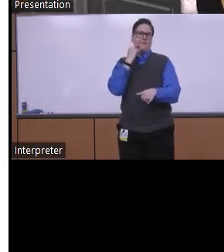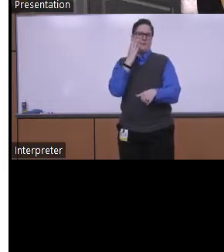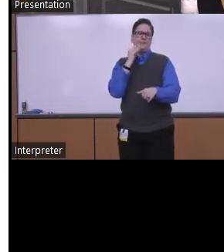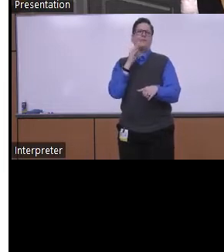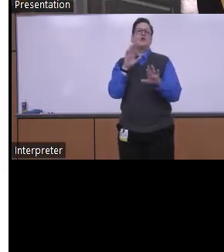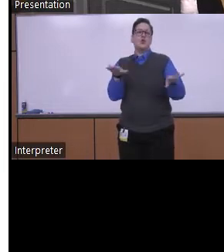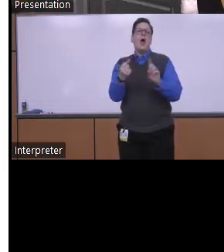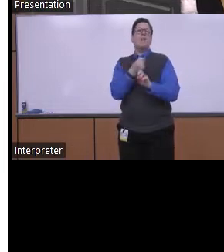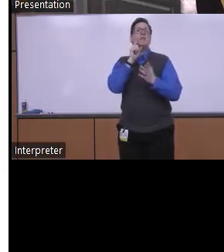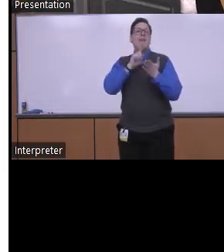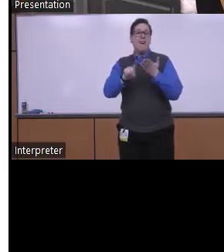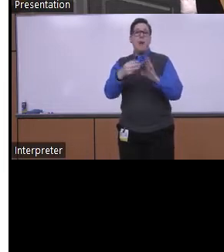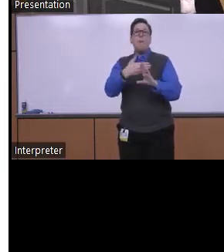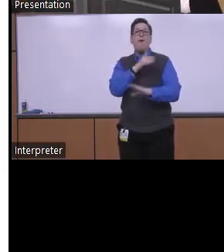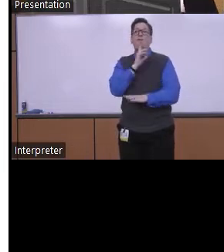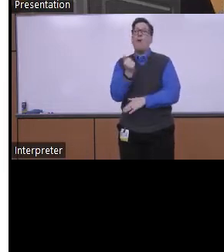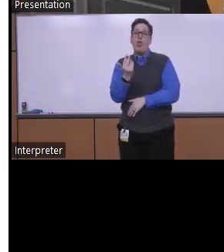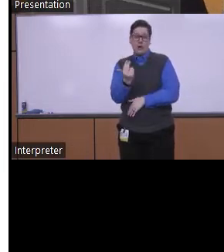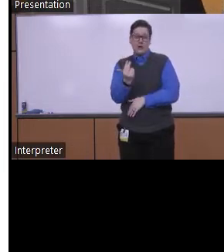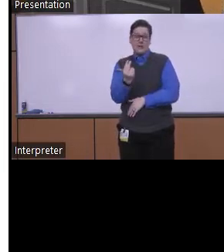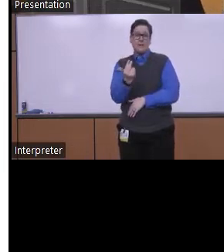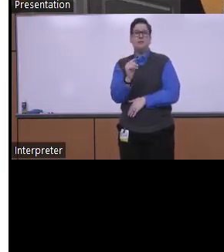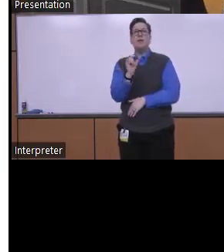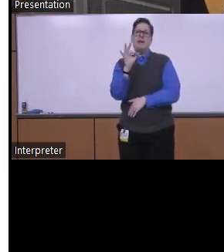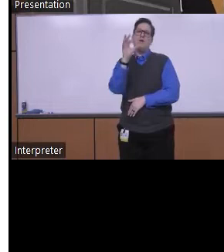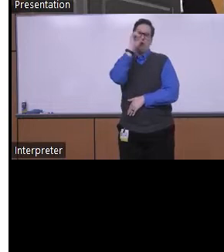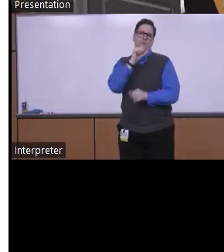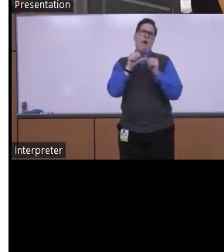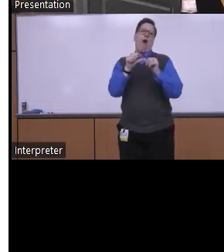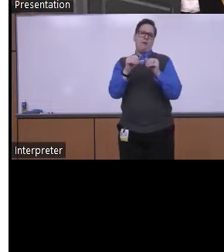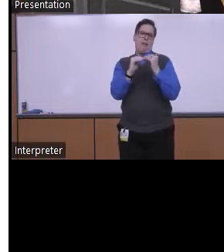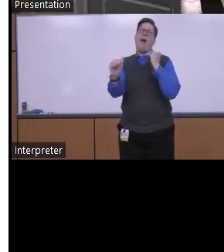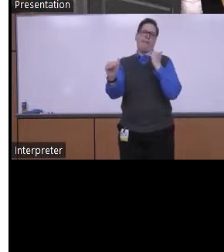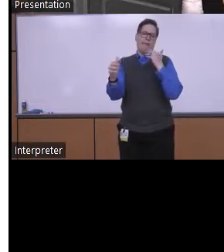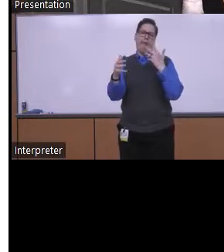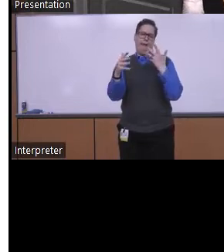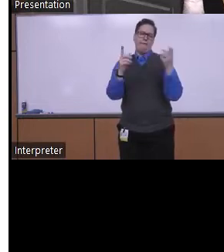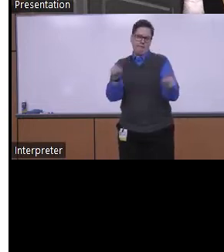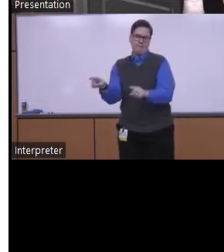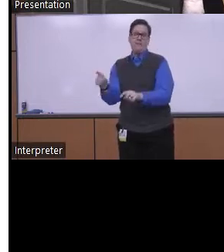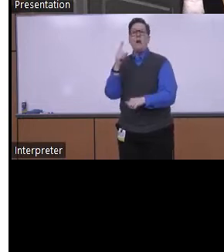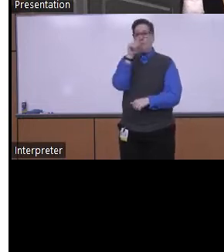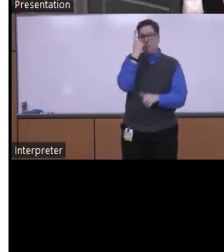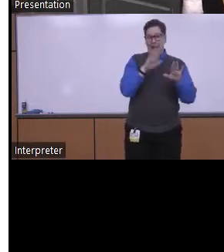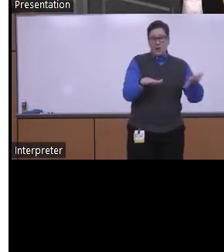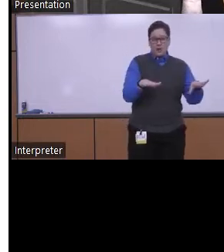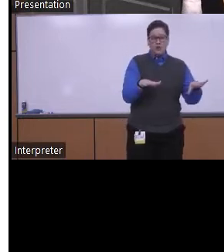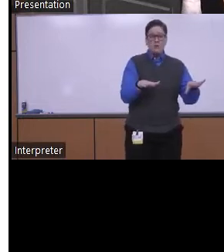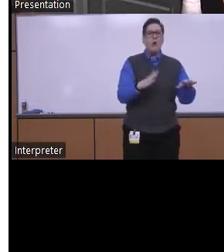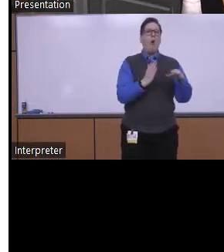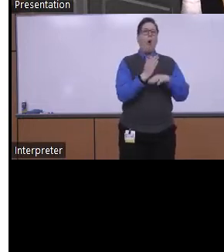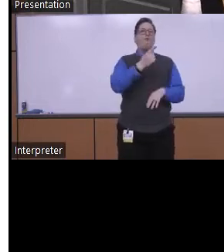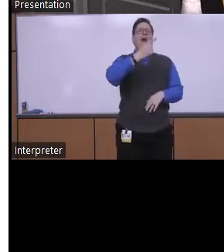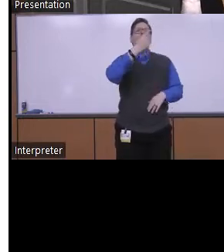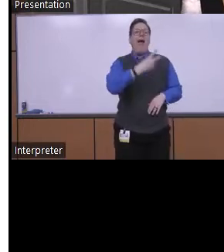abuse investigation before the age of 13 if we assume constant level of risk, if nothing changes. Amongst Black children, we're looking at more